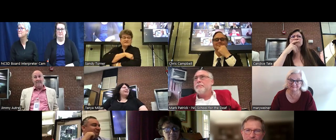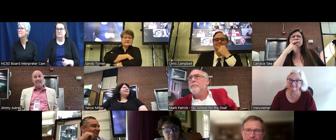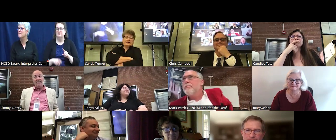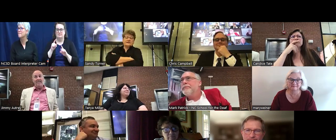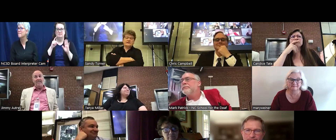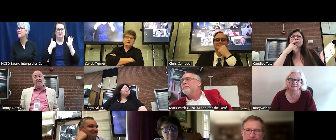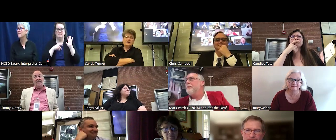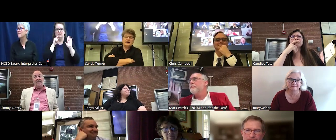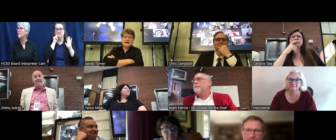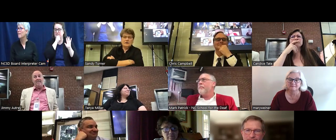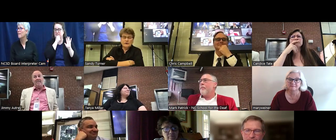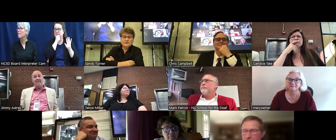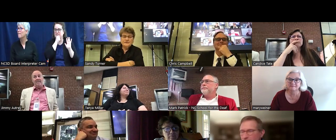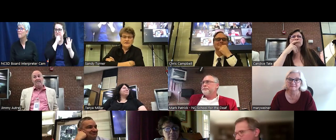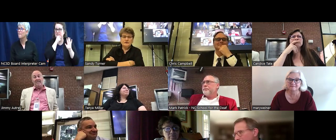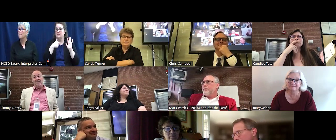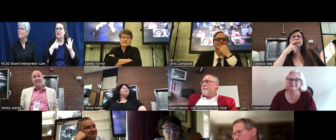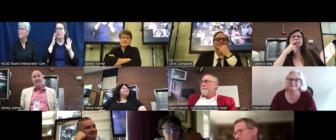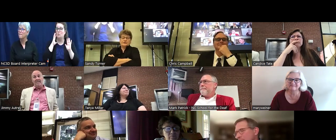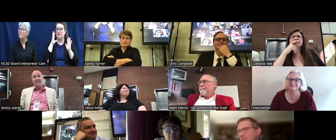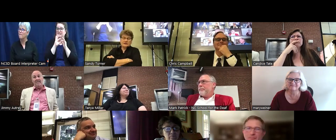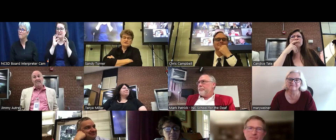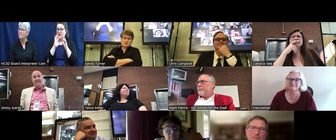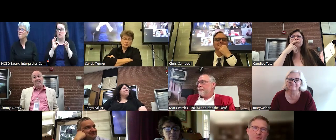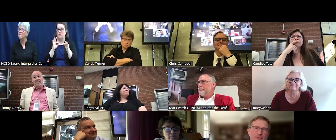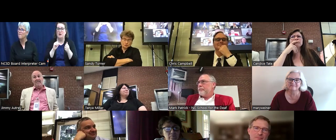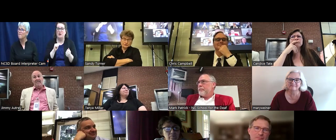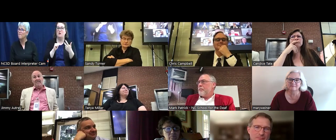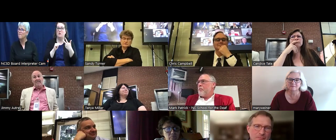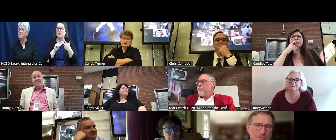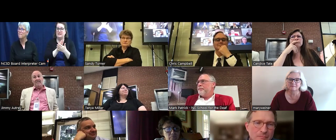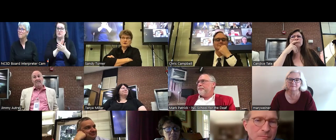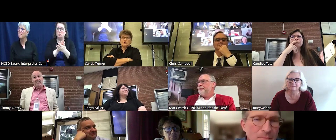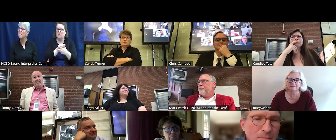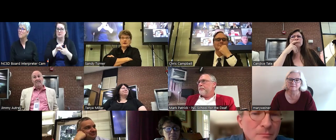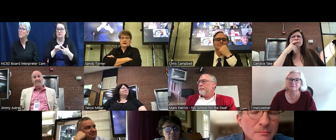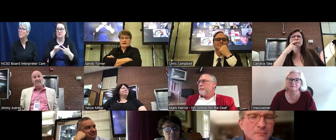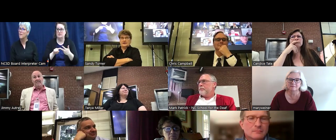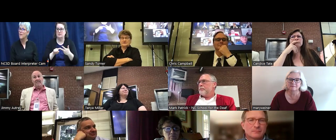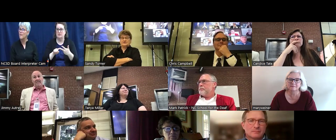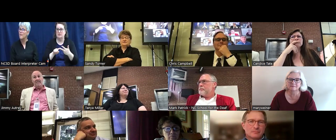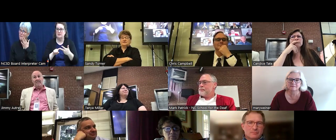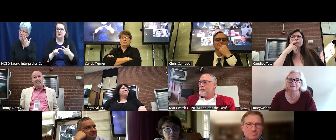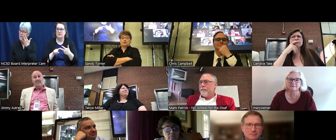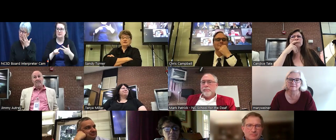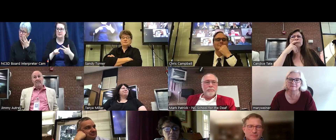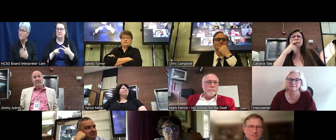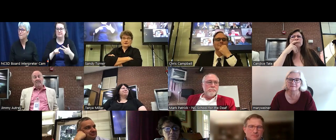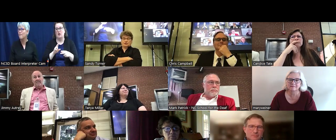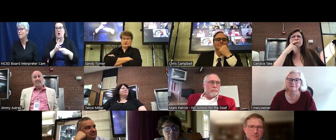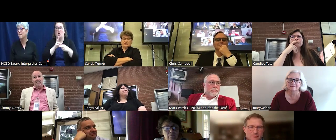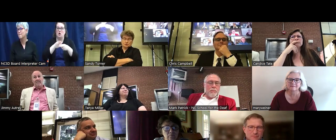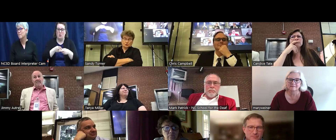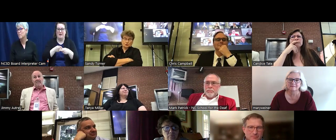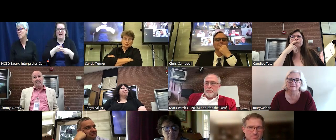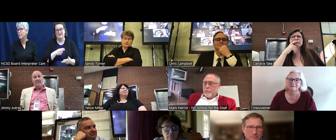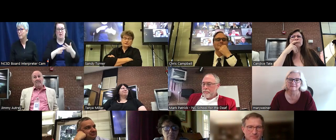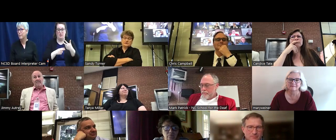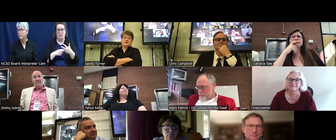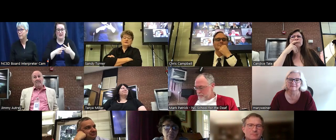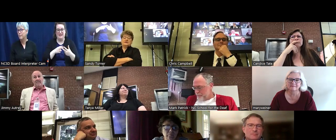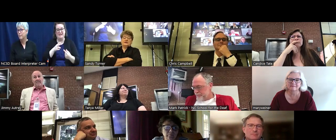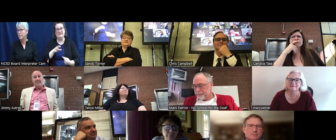This is Sandy. I will tell you that the three schools known as the three specialty